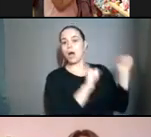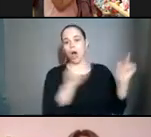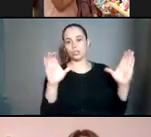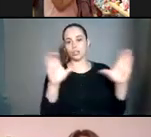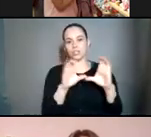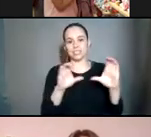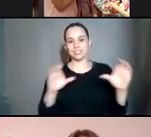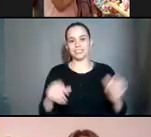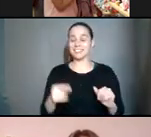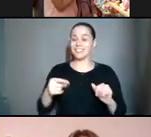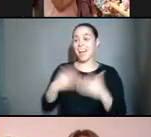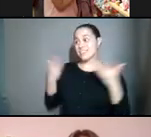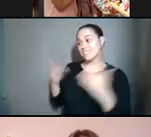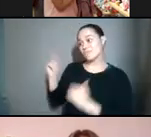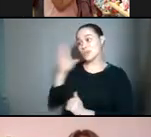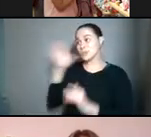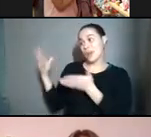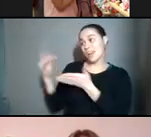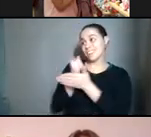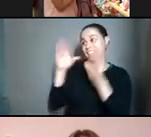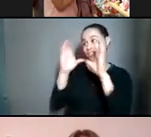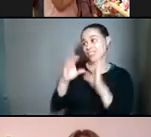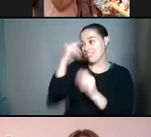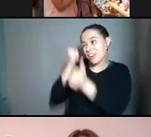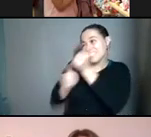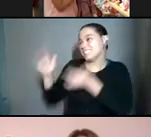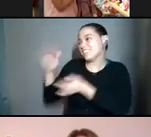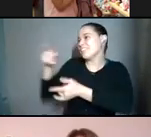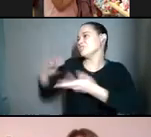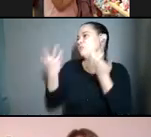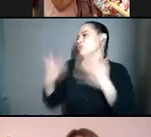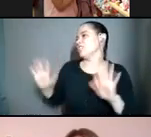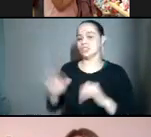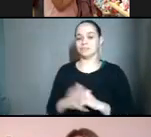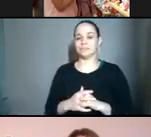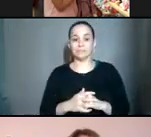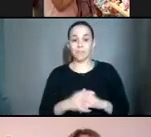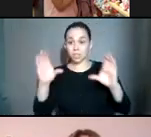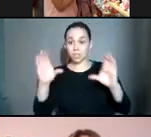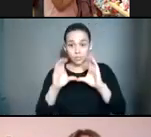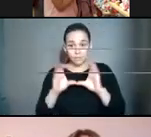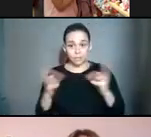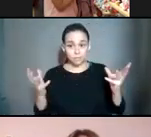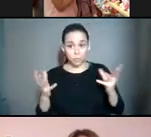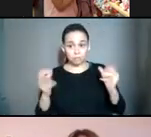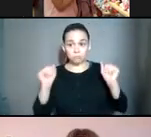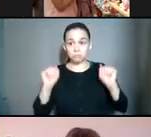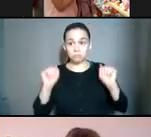collect certificates for each adventure you finish. The certificates can be printed as